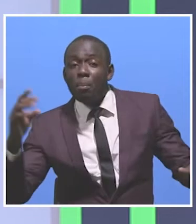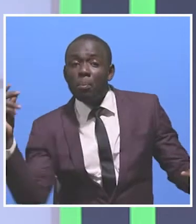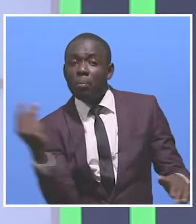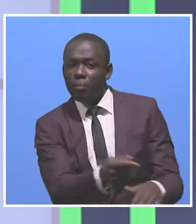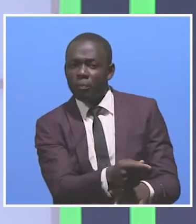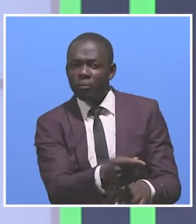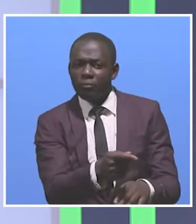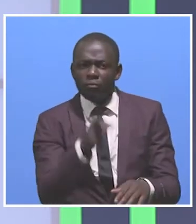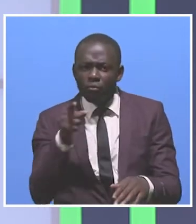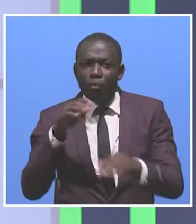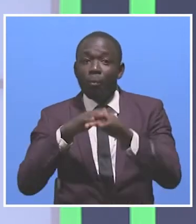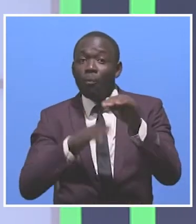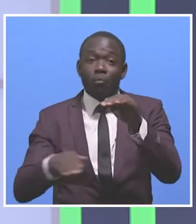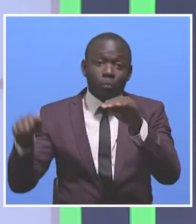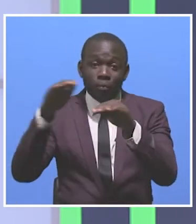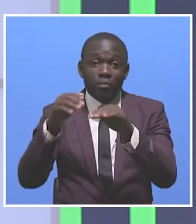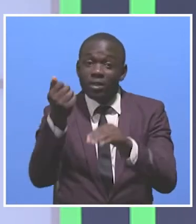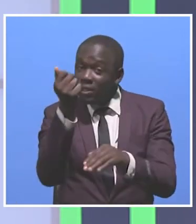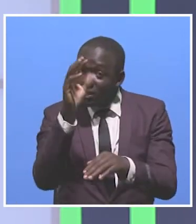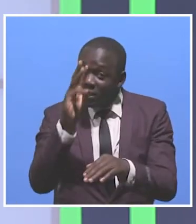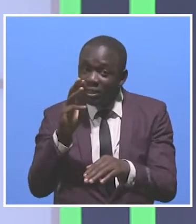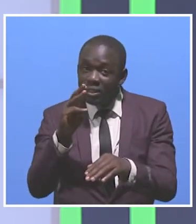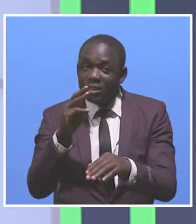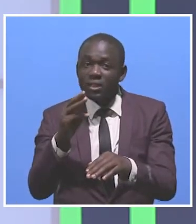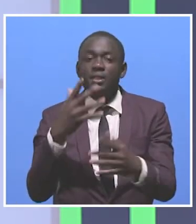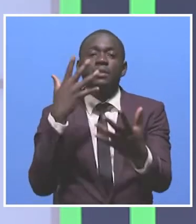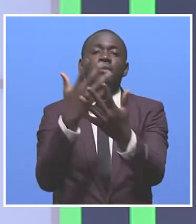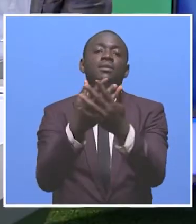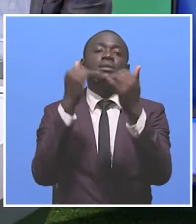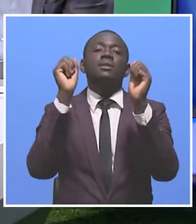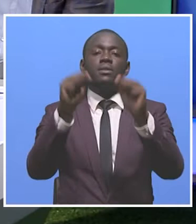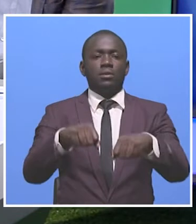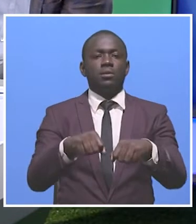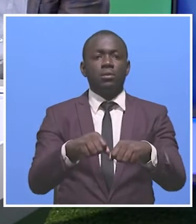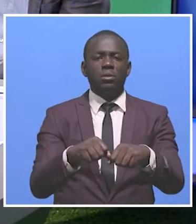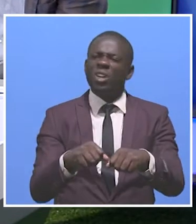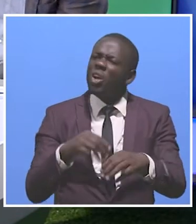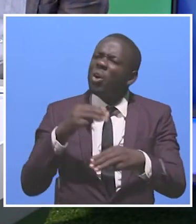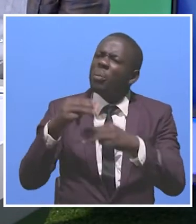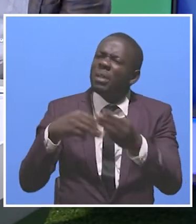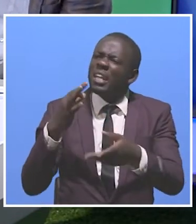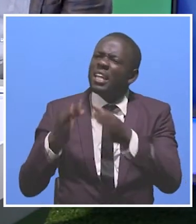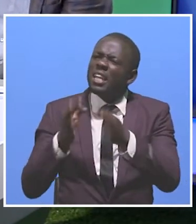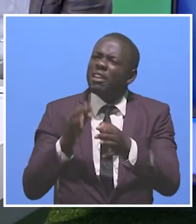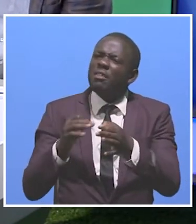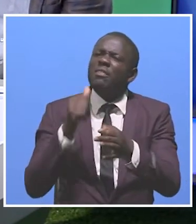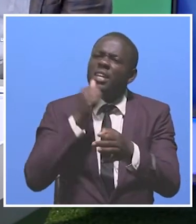jailable offense. So is it considered rape even when the girl was interested? No, that's